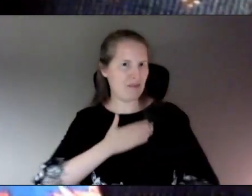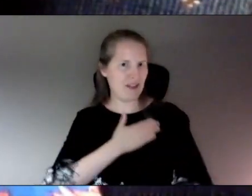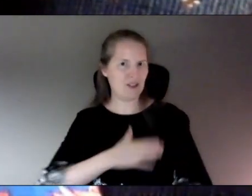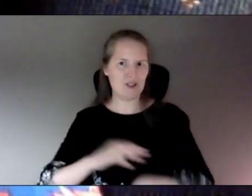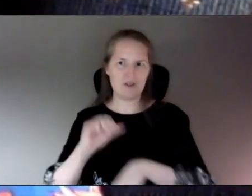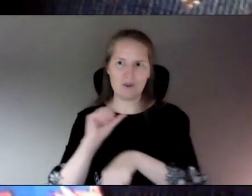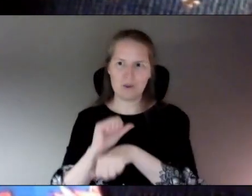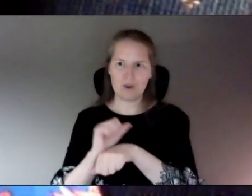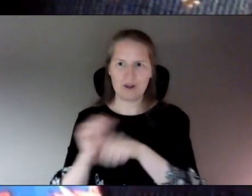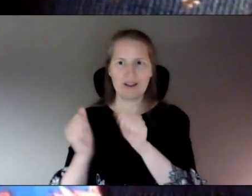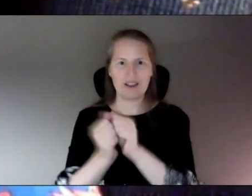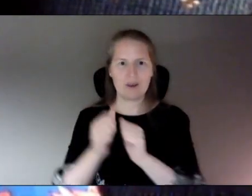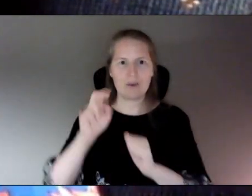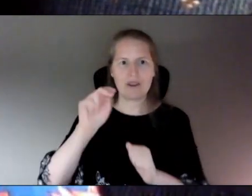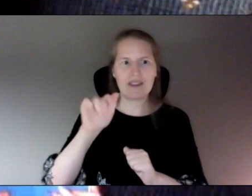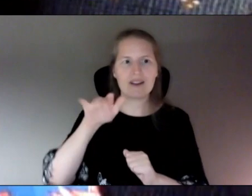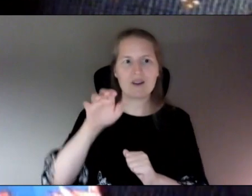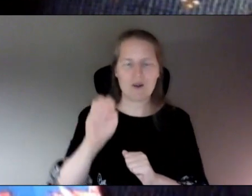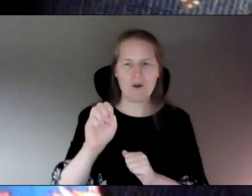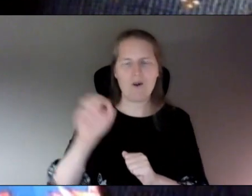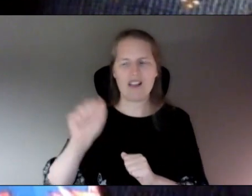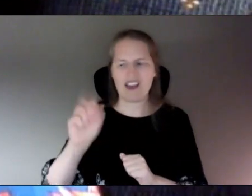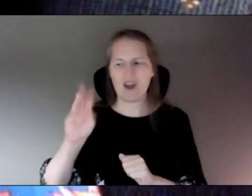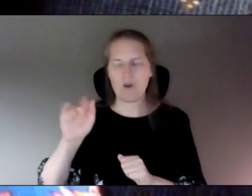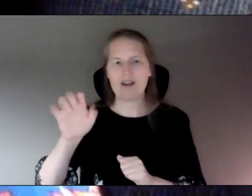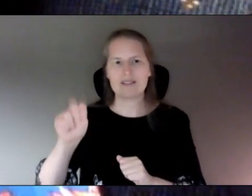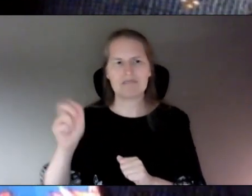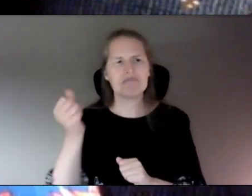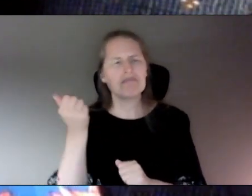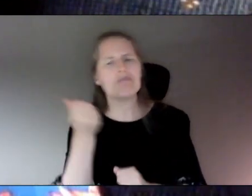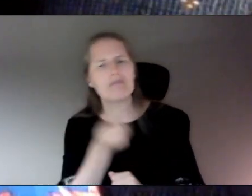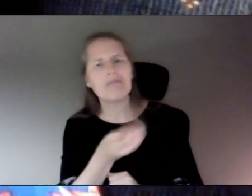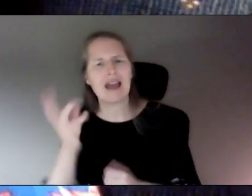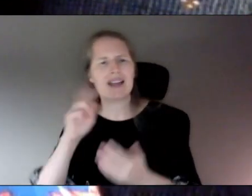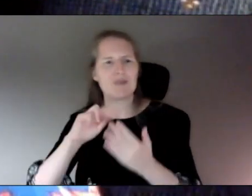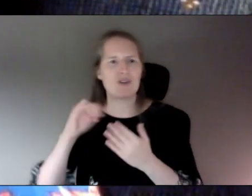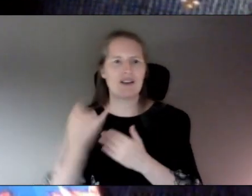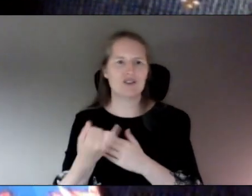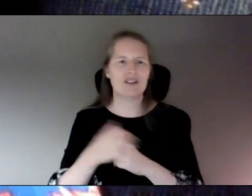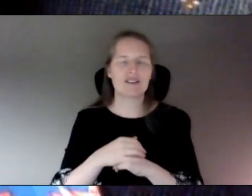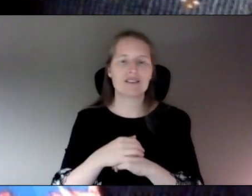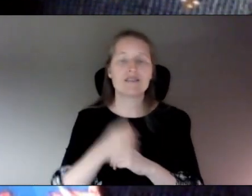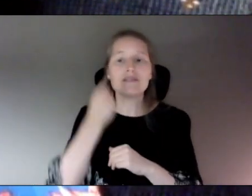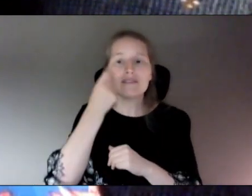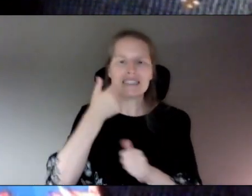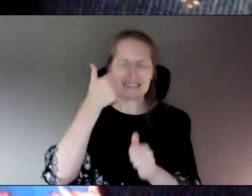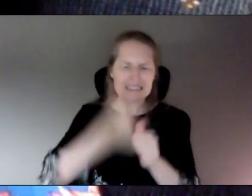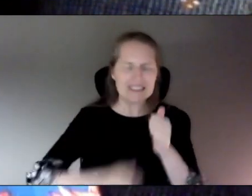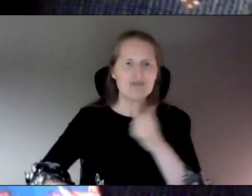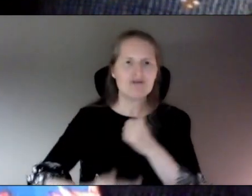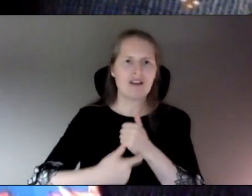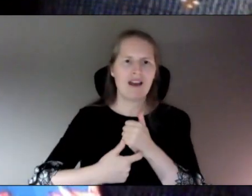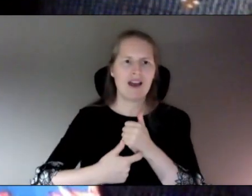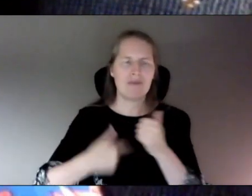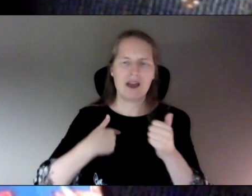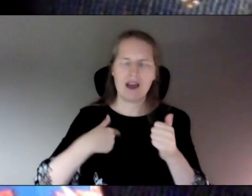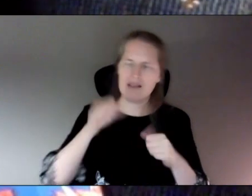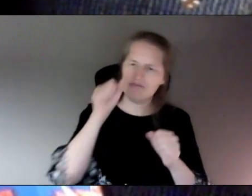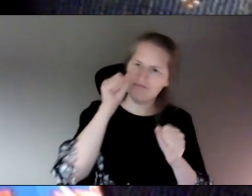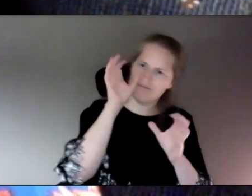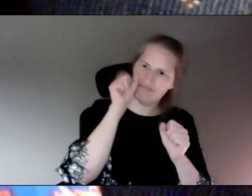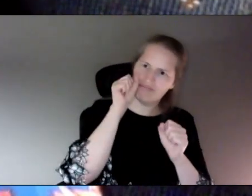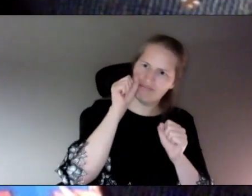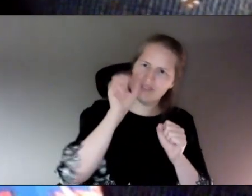I have had the pleasure of working with Nicole A. Watson on many projects, and in each one, I marvel at